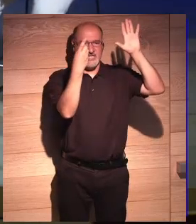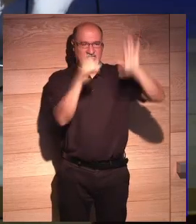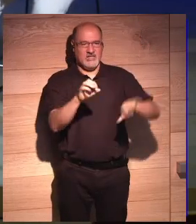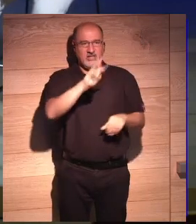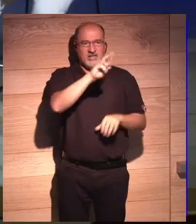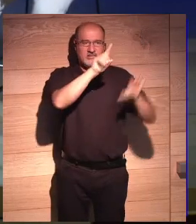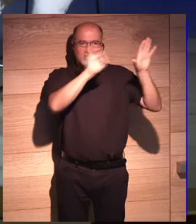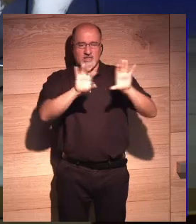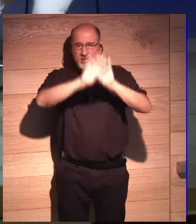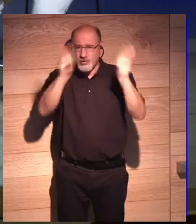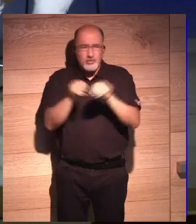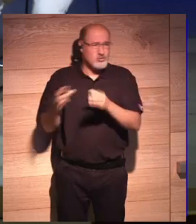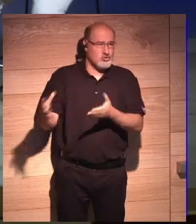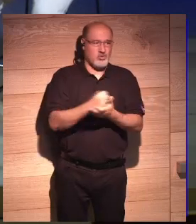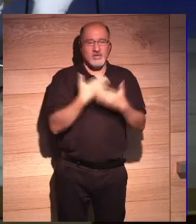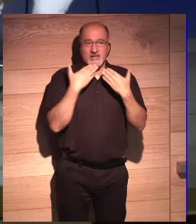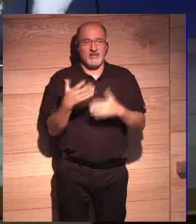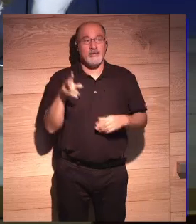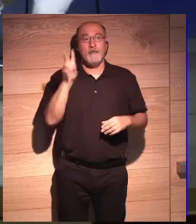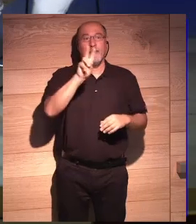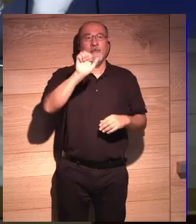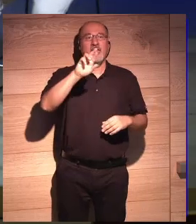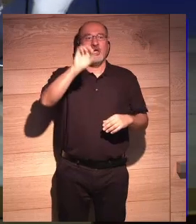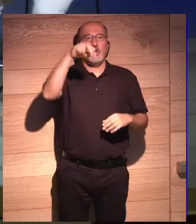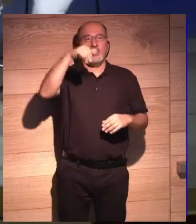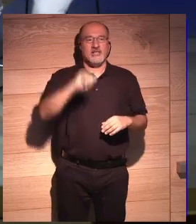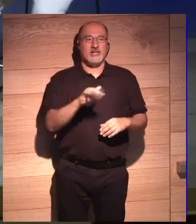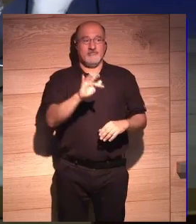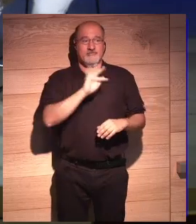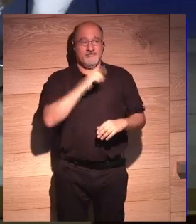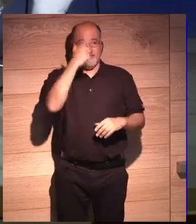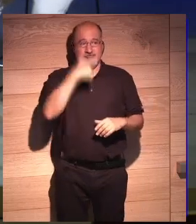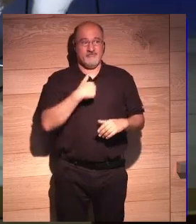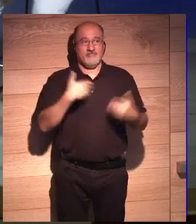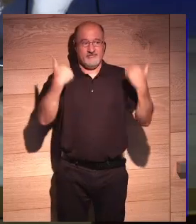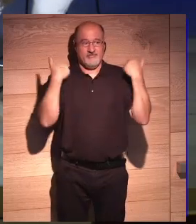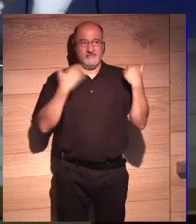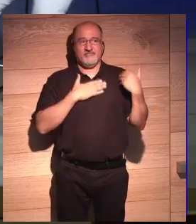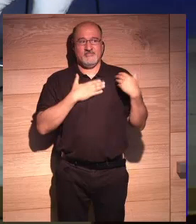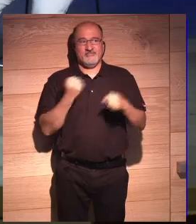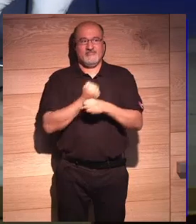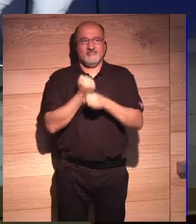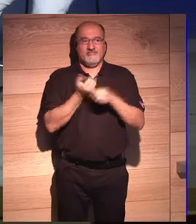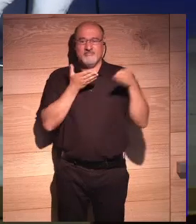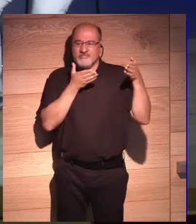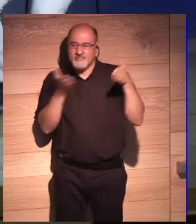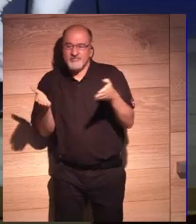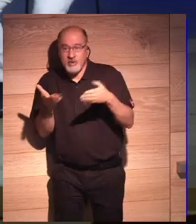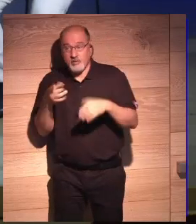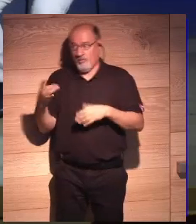will touch almost everything, basically. So, thank you. Veronica, it's your turn. Well, my background is